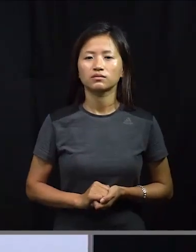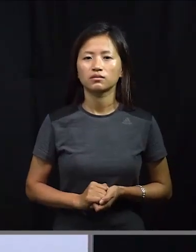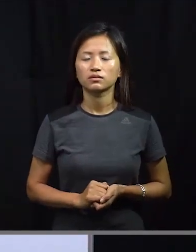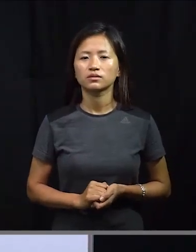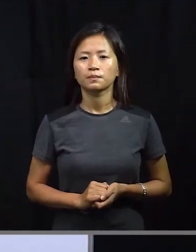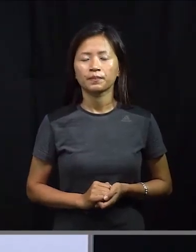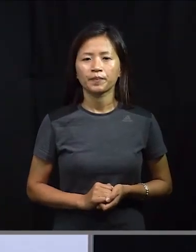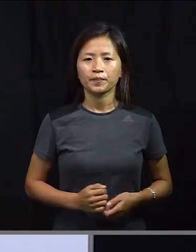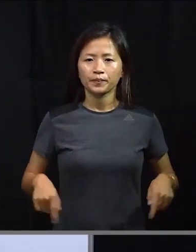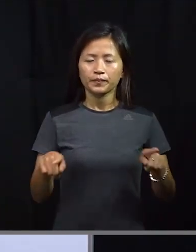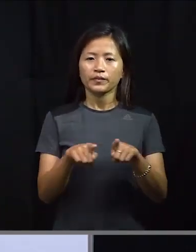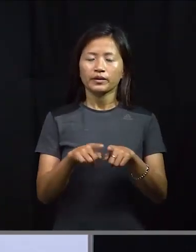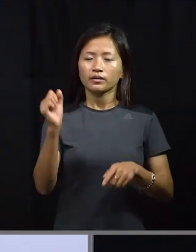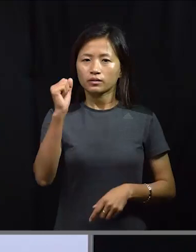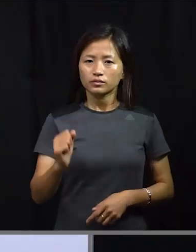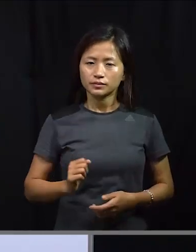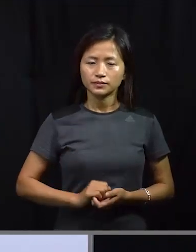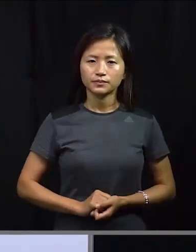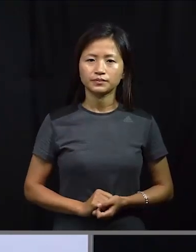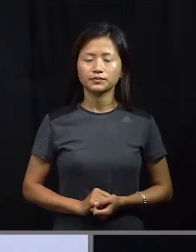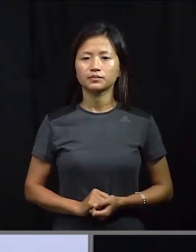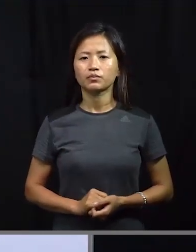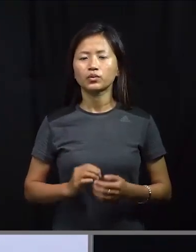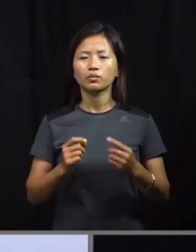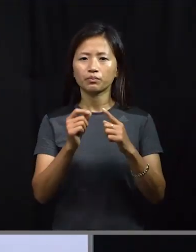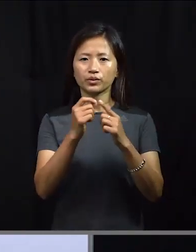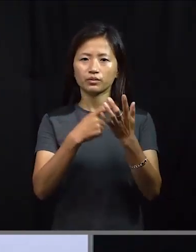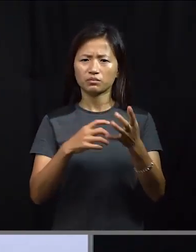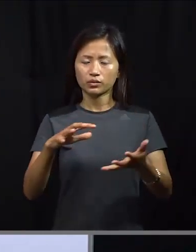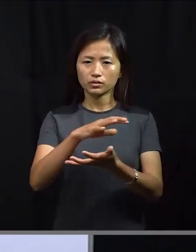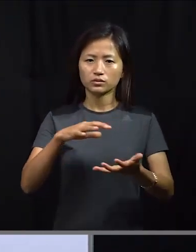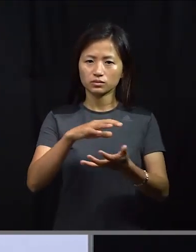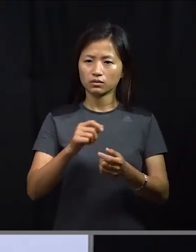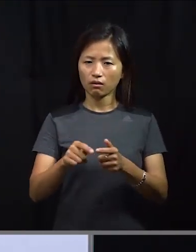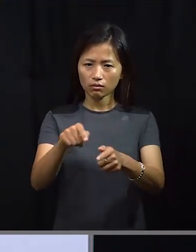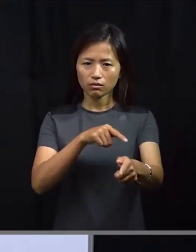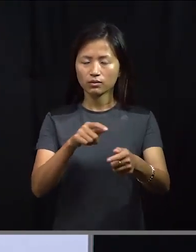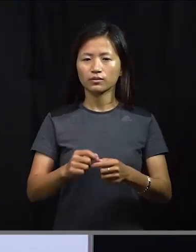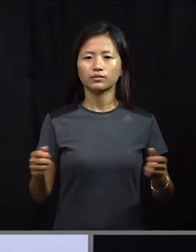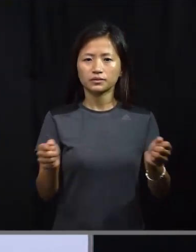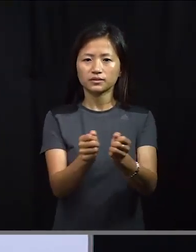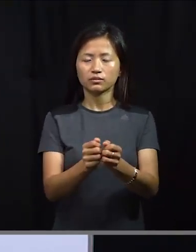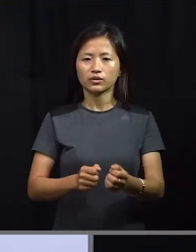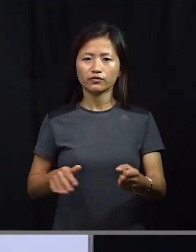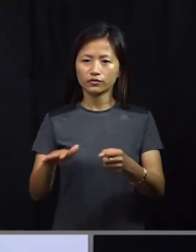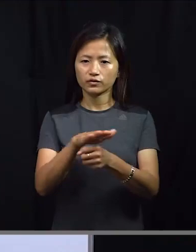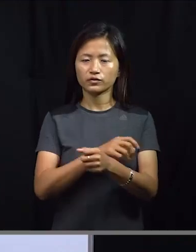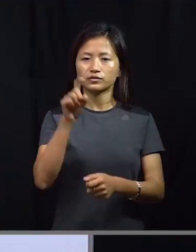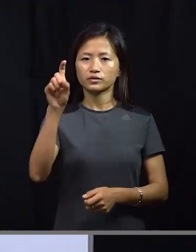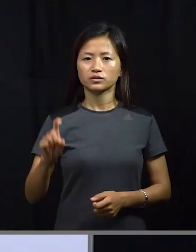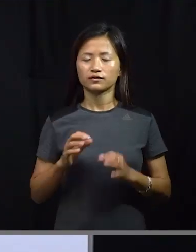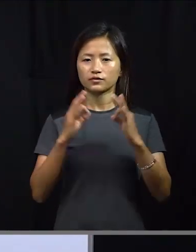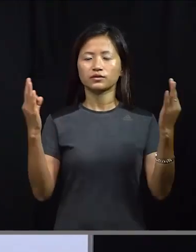start a family, and also procreation, comes along with that, and he has to fulfill the needs of